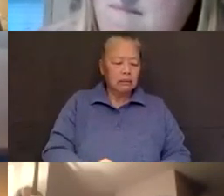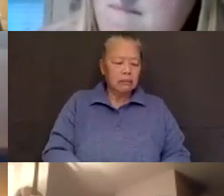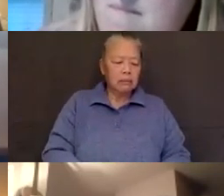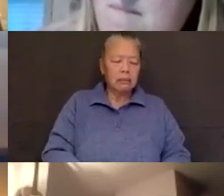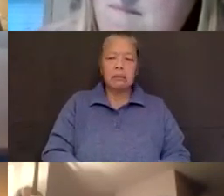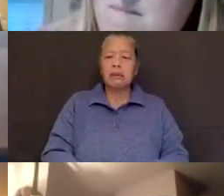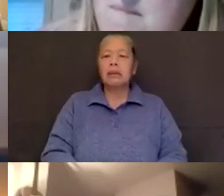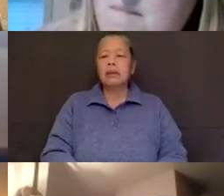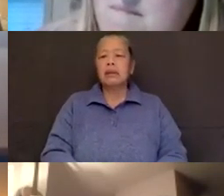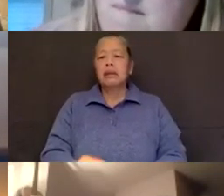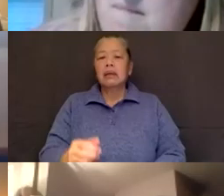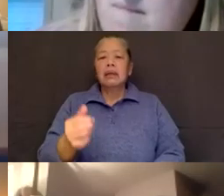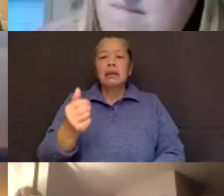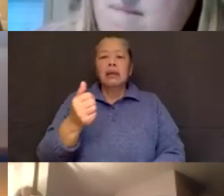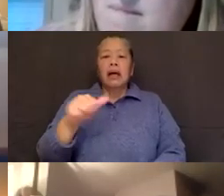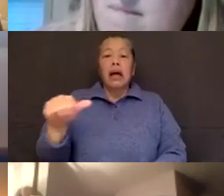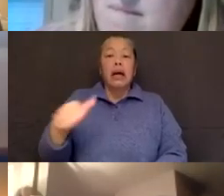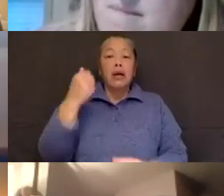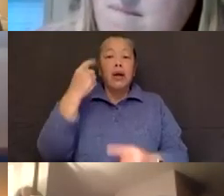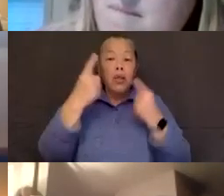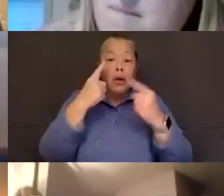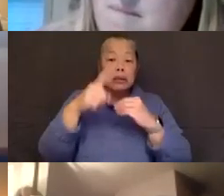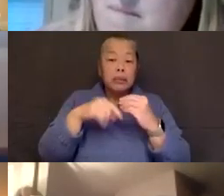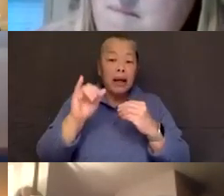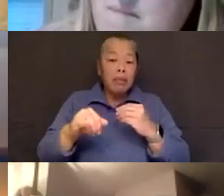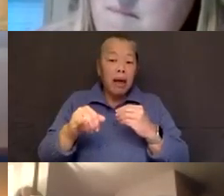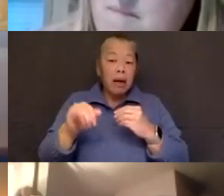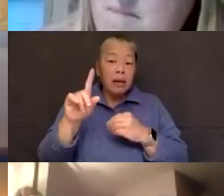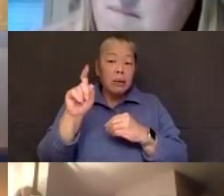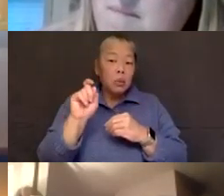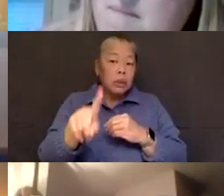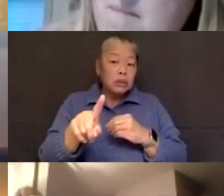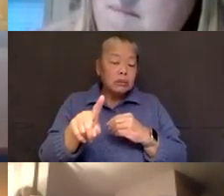Are there any other thoughts on that question that they lifted up in their group?